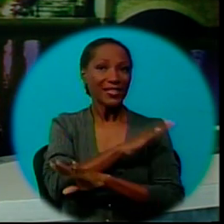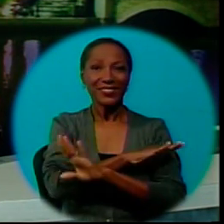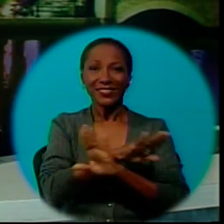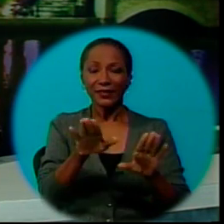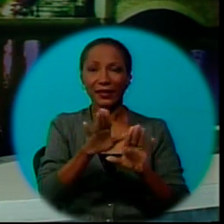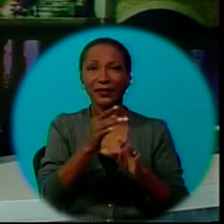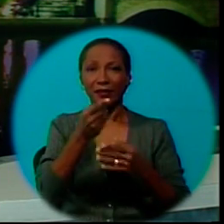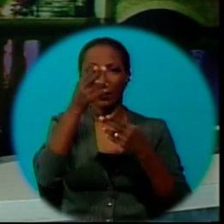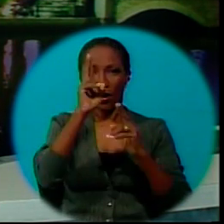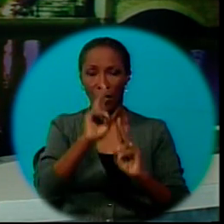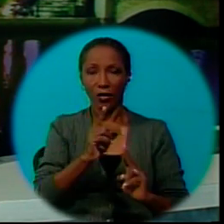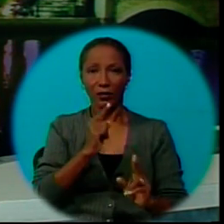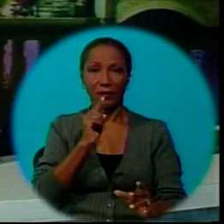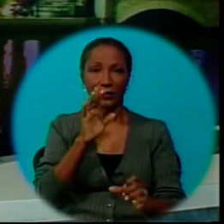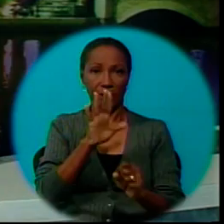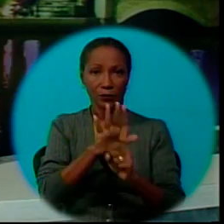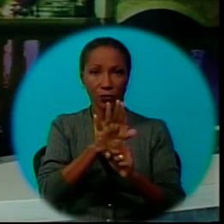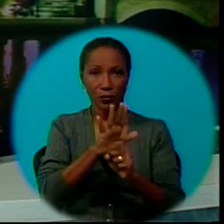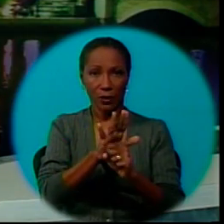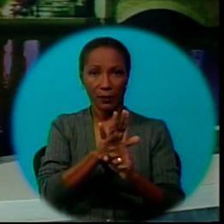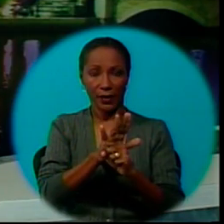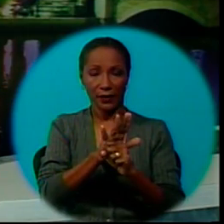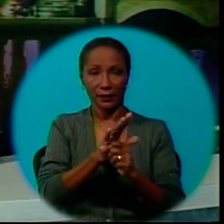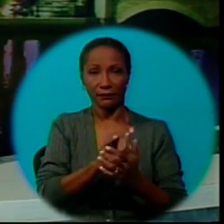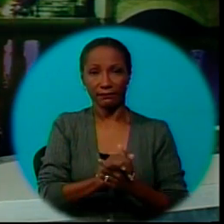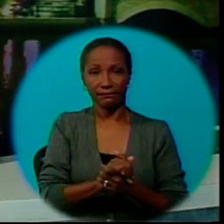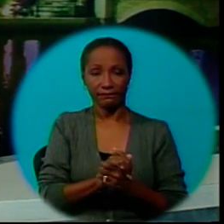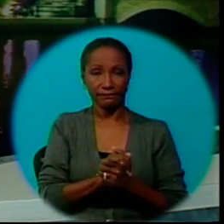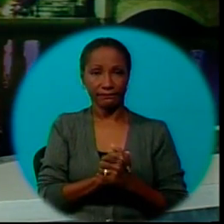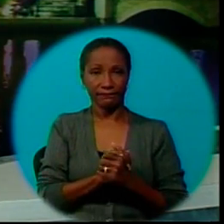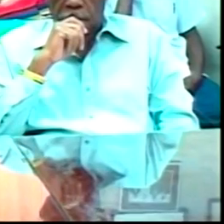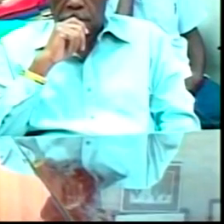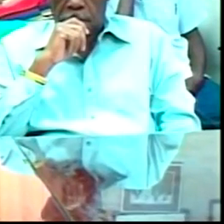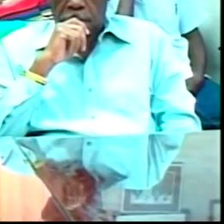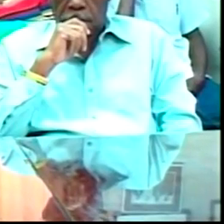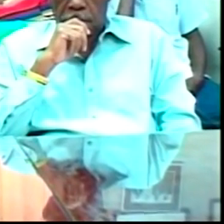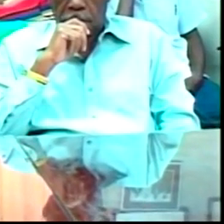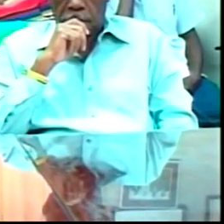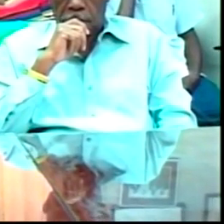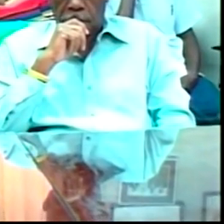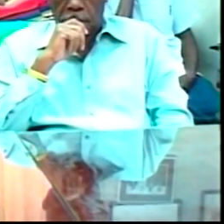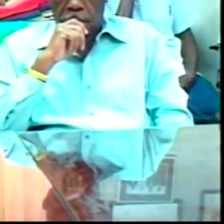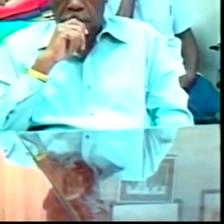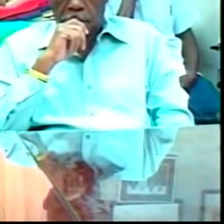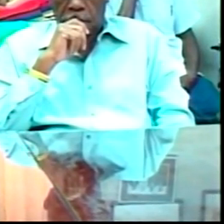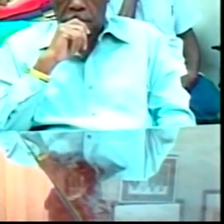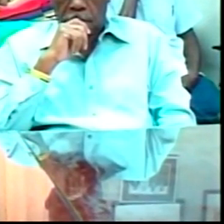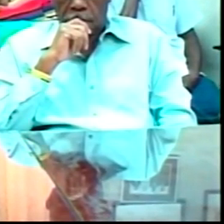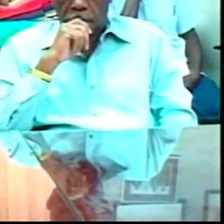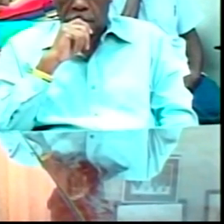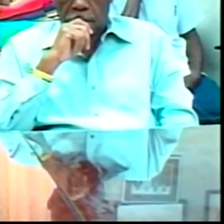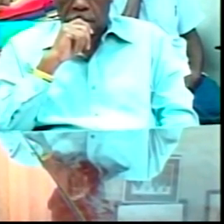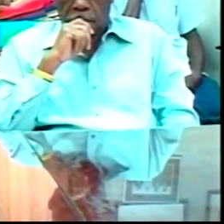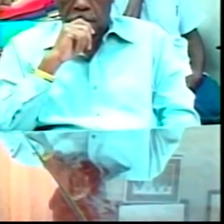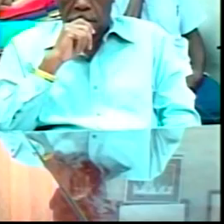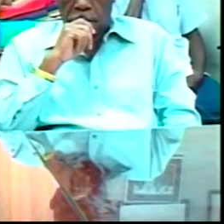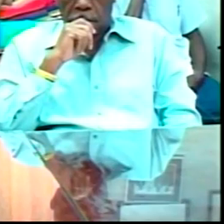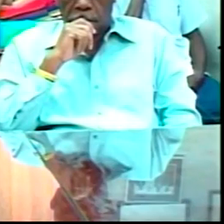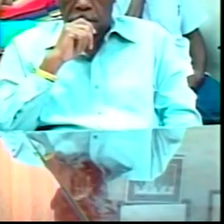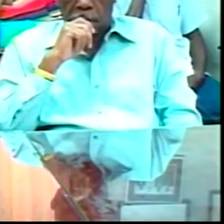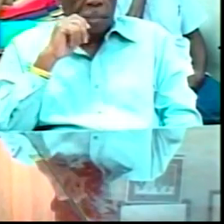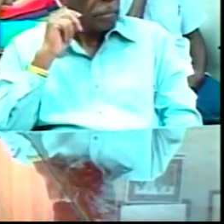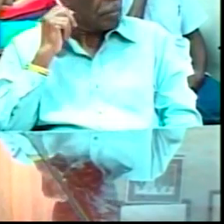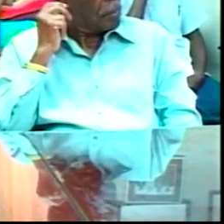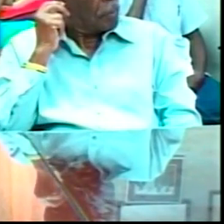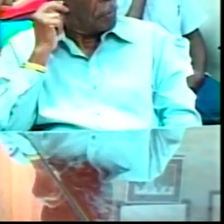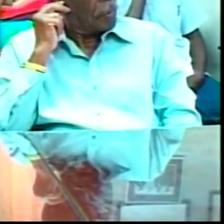press conference at BWU headquarters earlier today. Unless employers start honoring their commitments, Barbados could soon